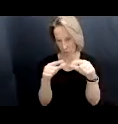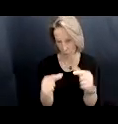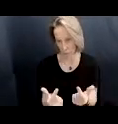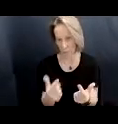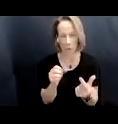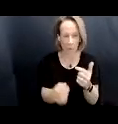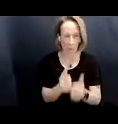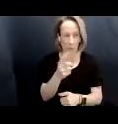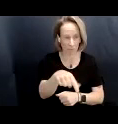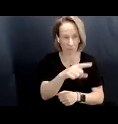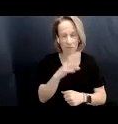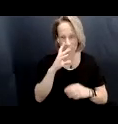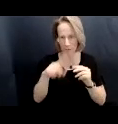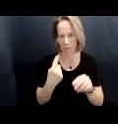setting.